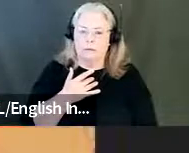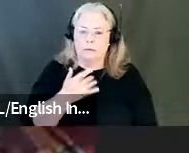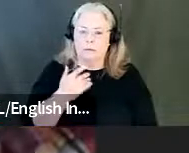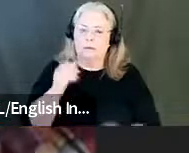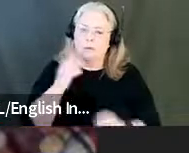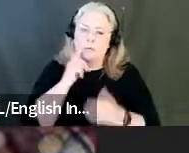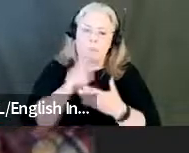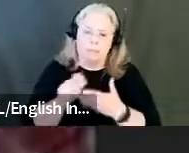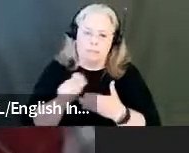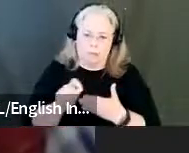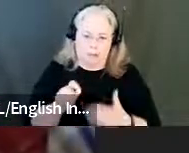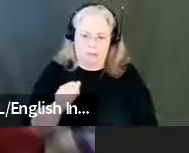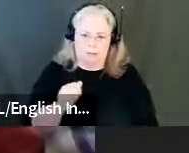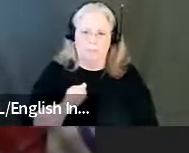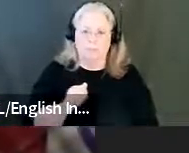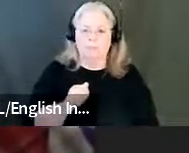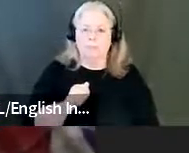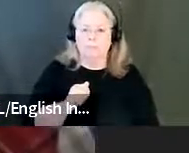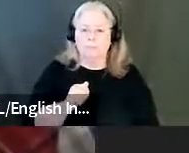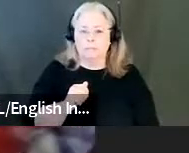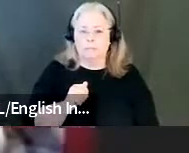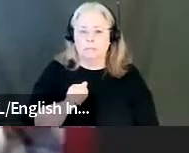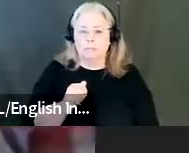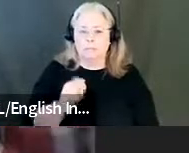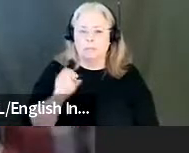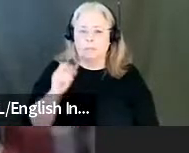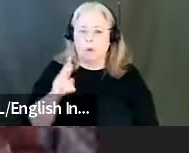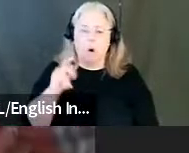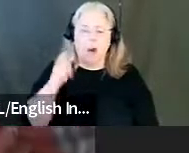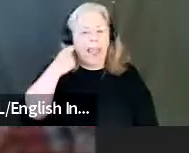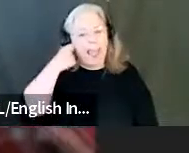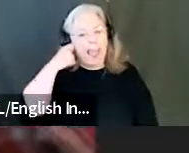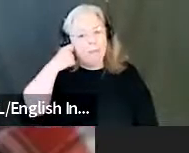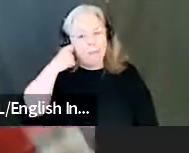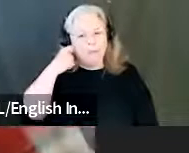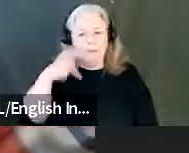with the pencil or the Apple pen.